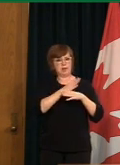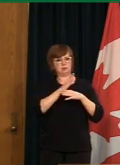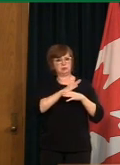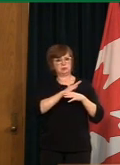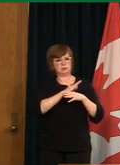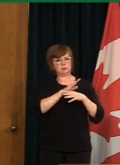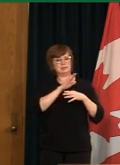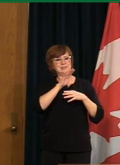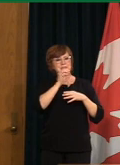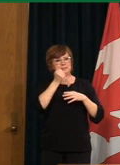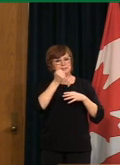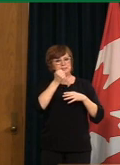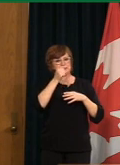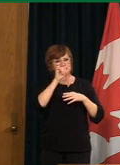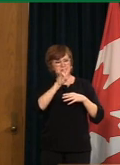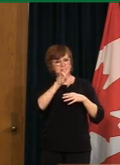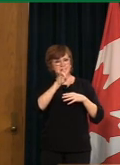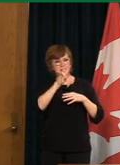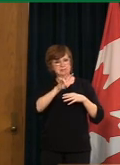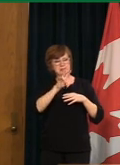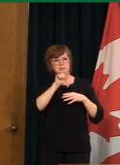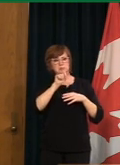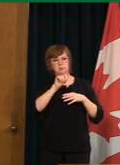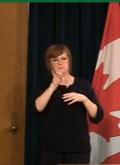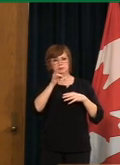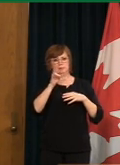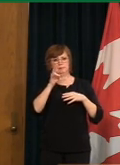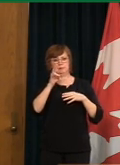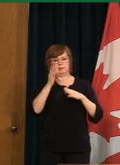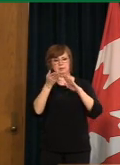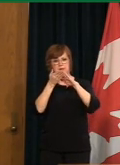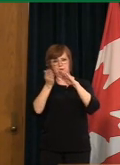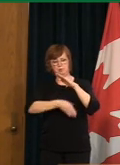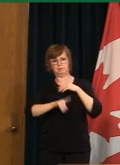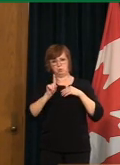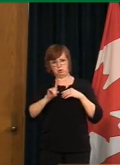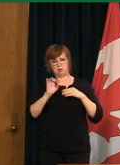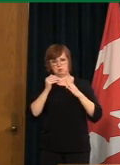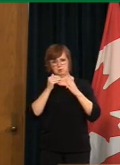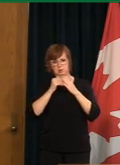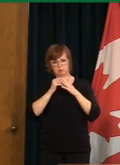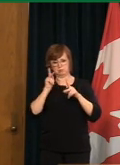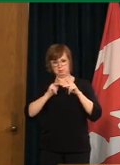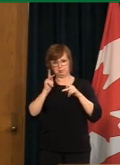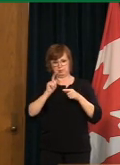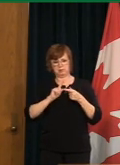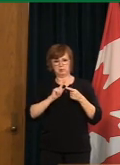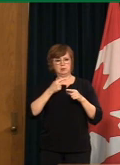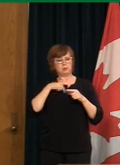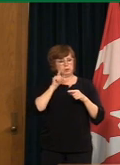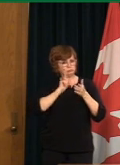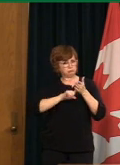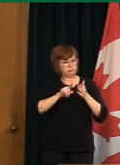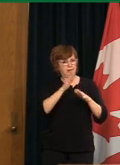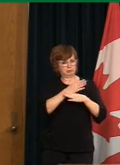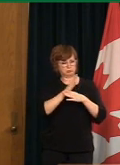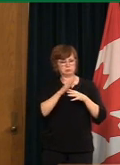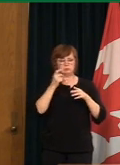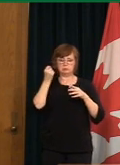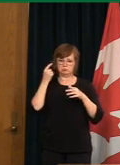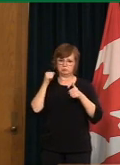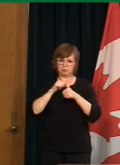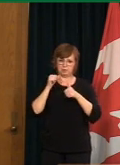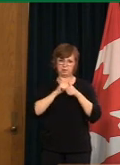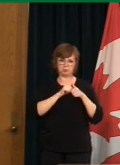at 17.7 new cases per 100,000, and we always look at an average because of daily fluctuations. So even though we've had a few days of lower